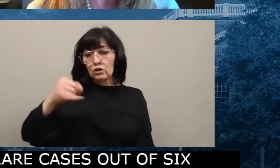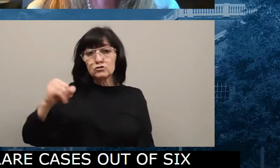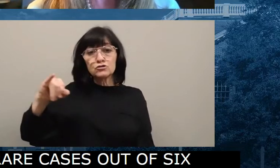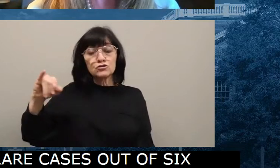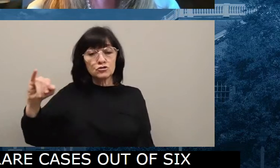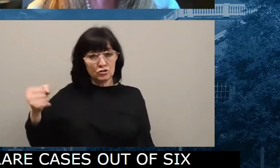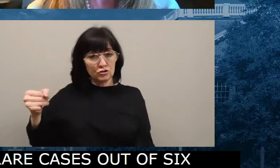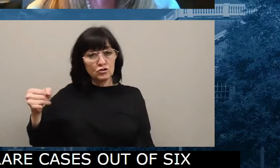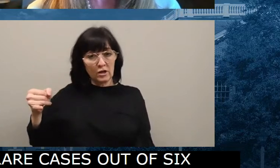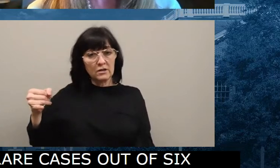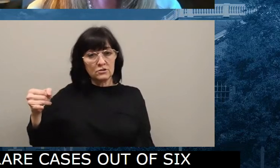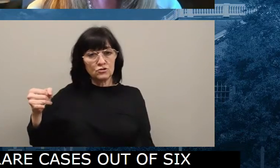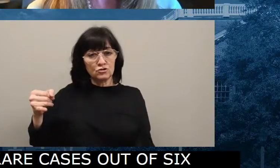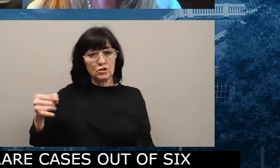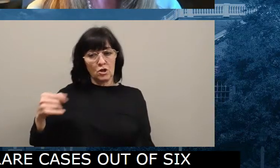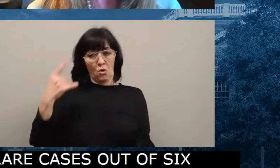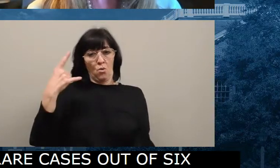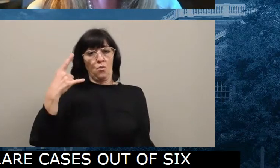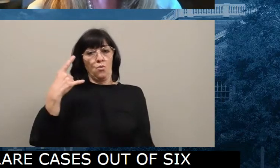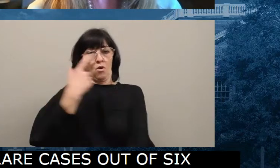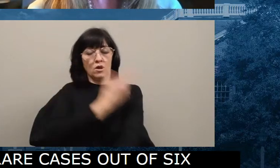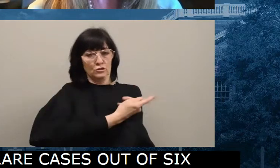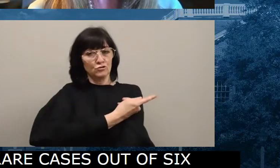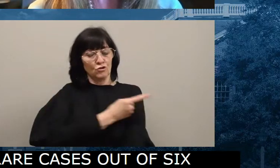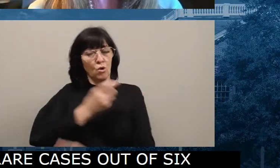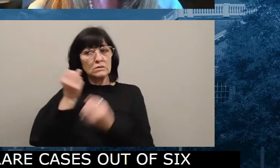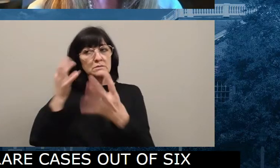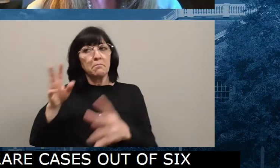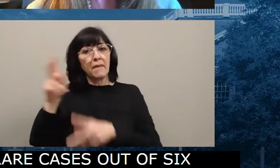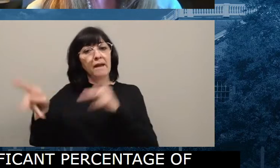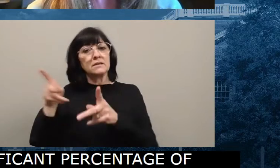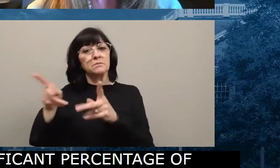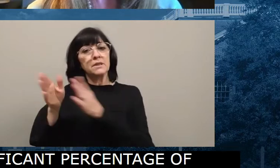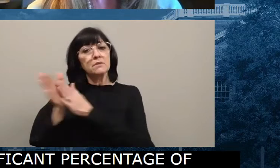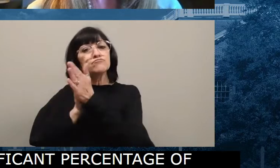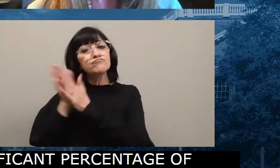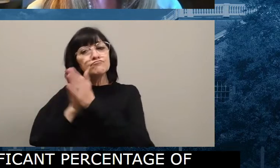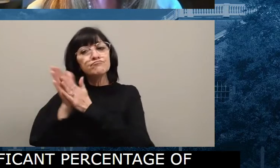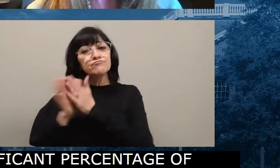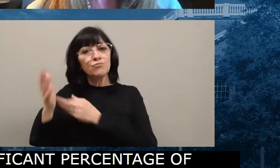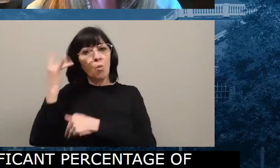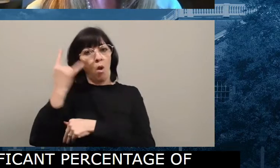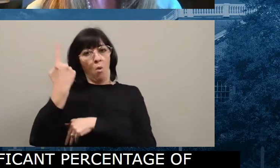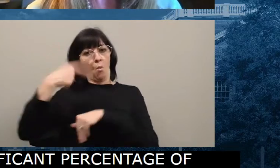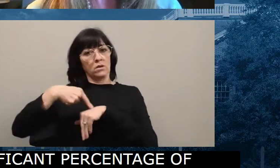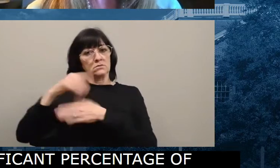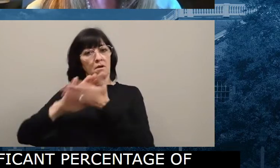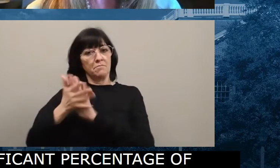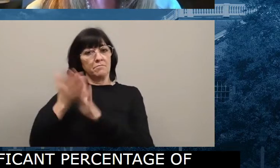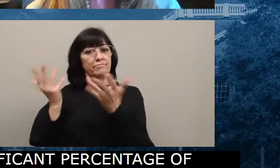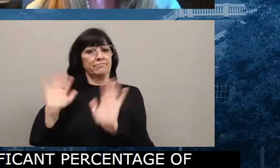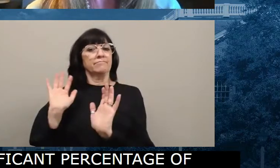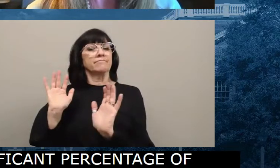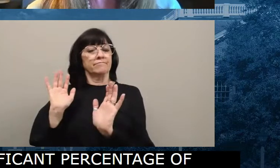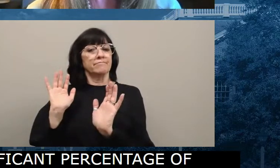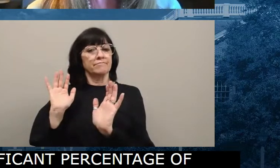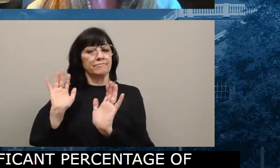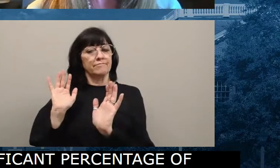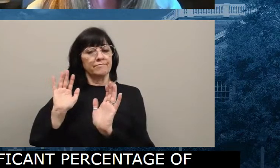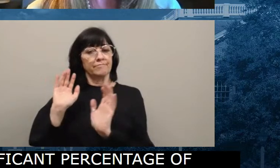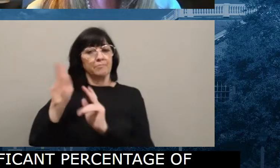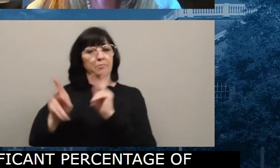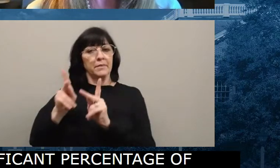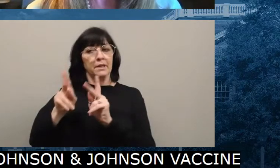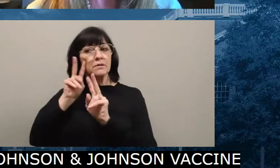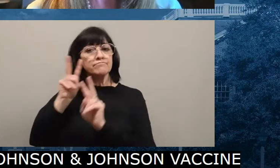one that with great appeal for folks. It won't affect our clinic at Dover Downs because we didn't coming up this weekend because